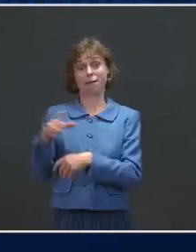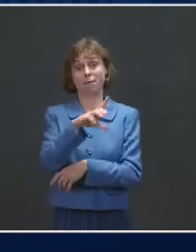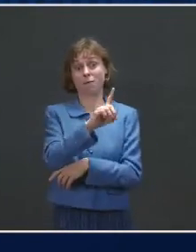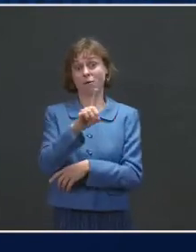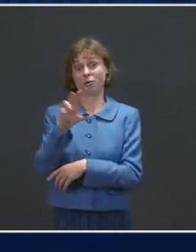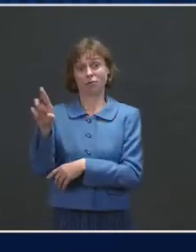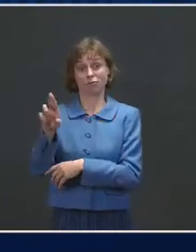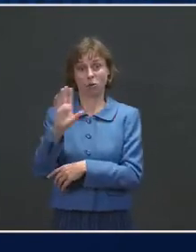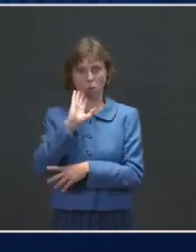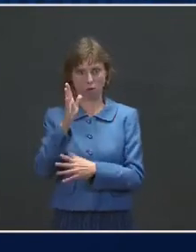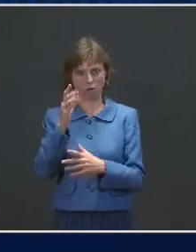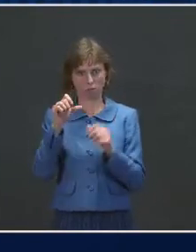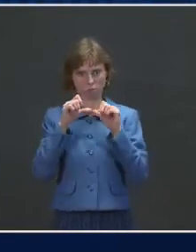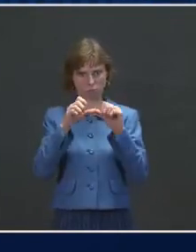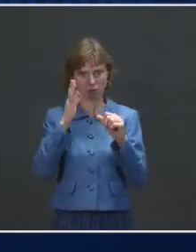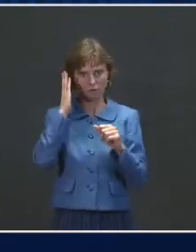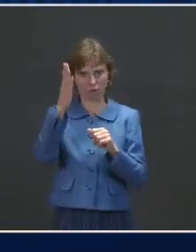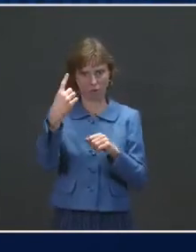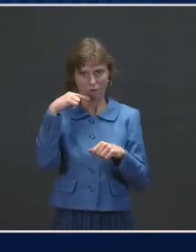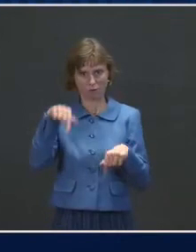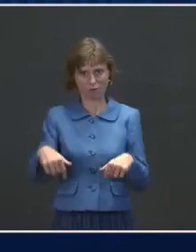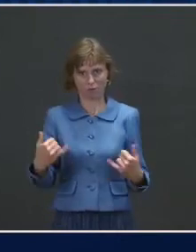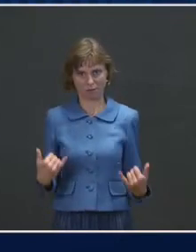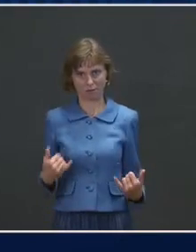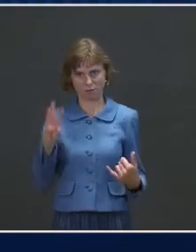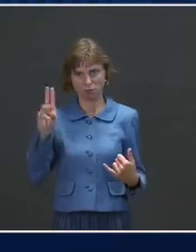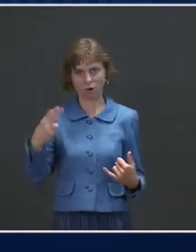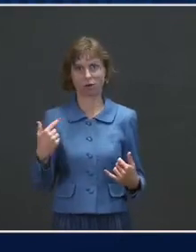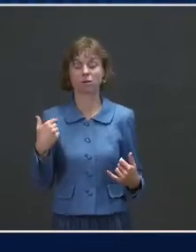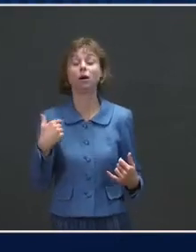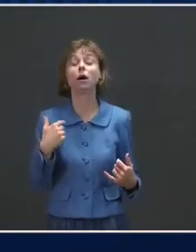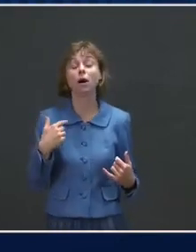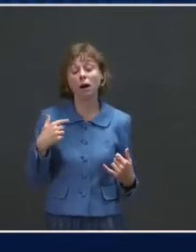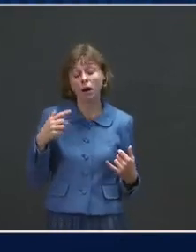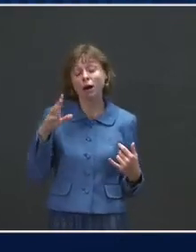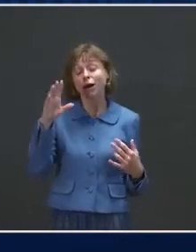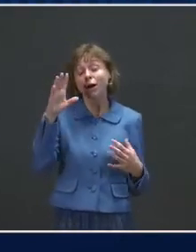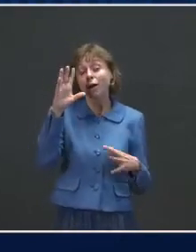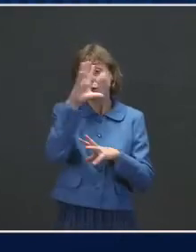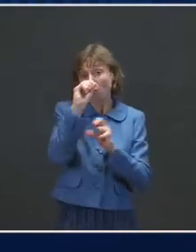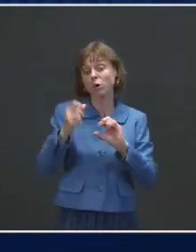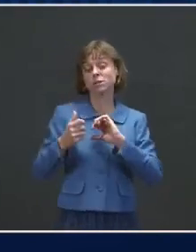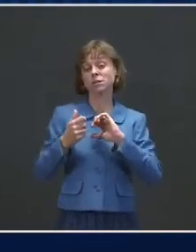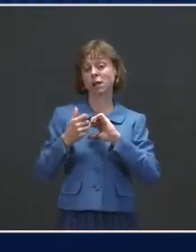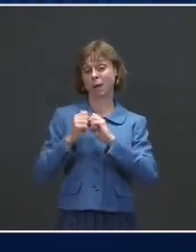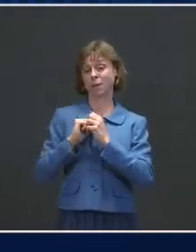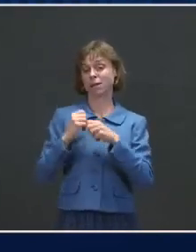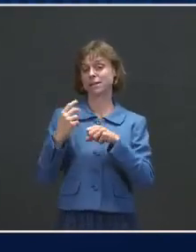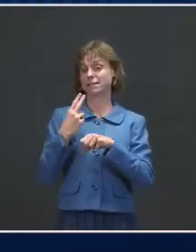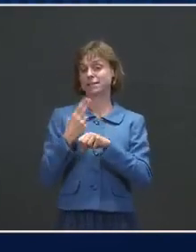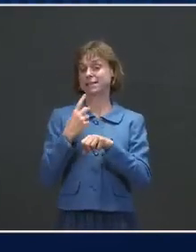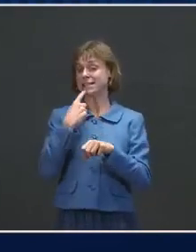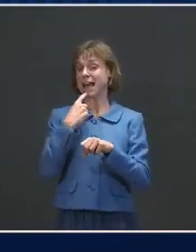the president ran on unifying the country, not on creating one political party. But I will note that